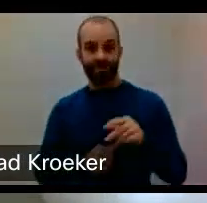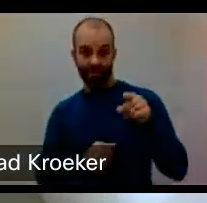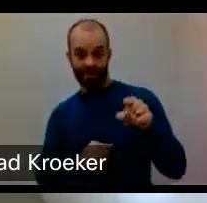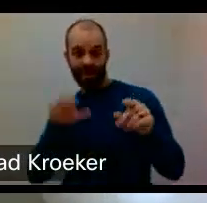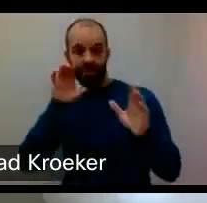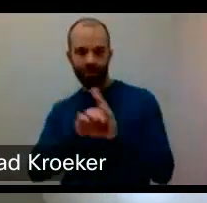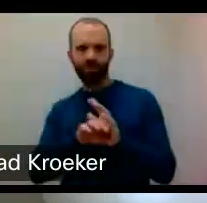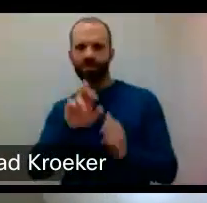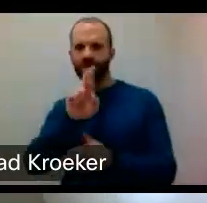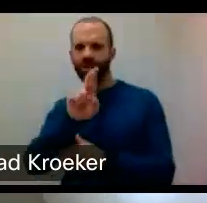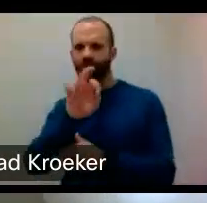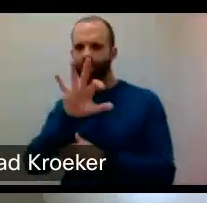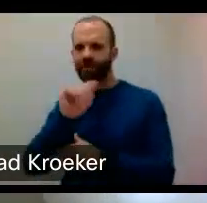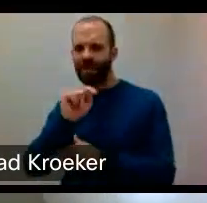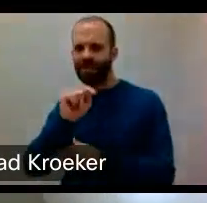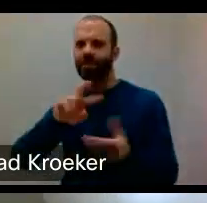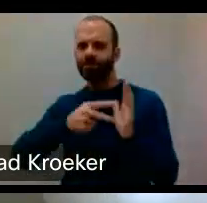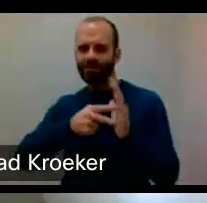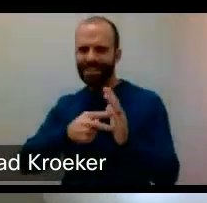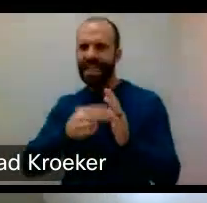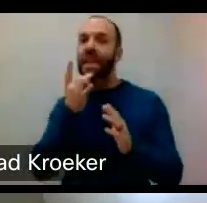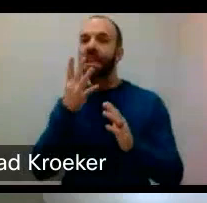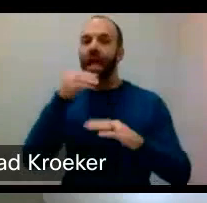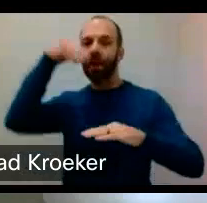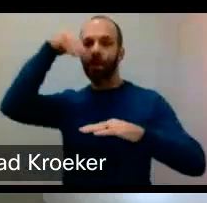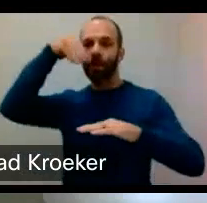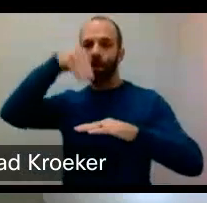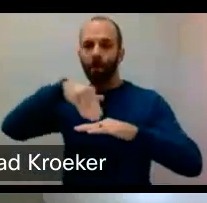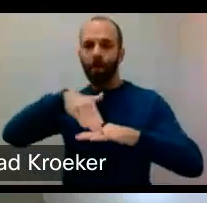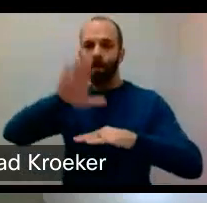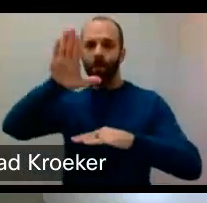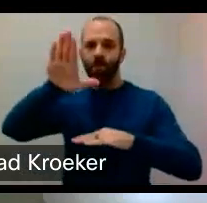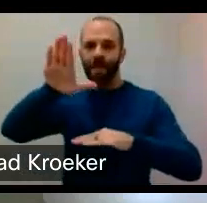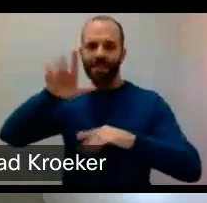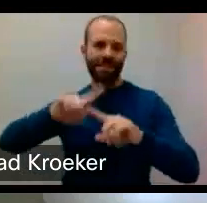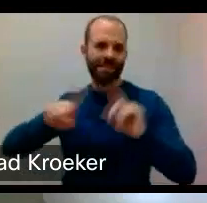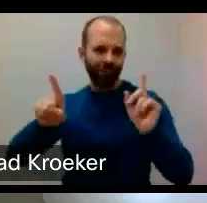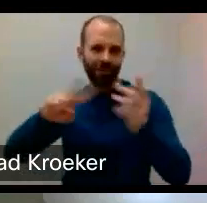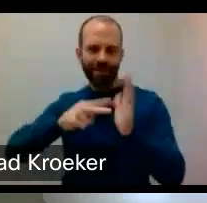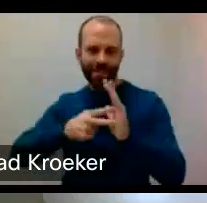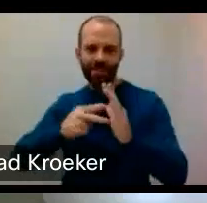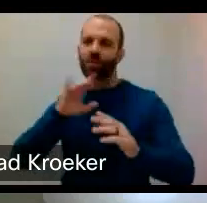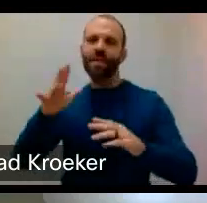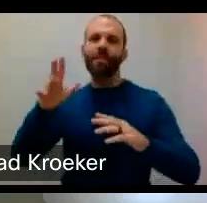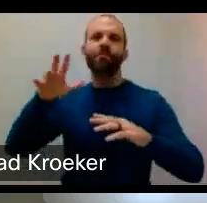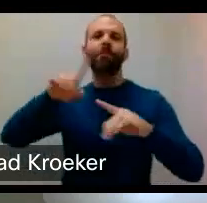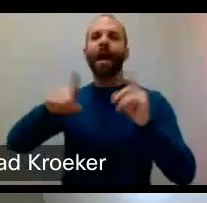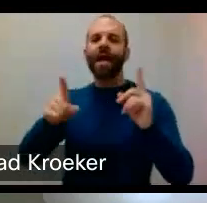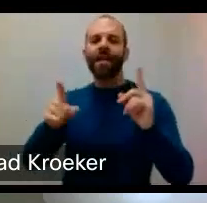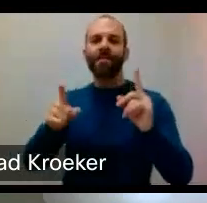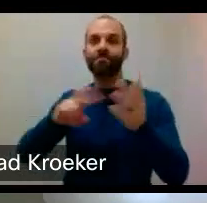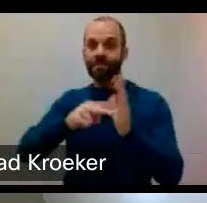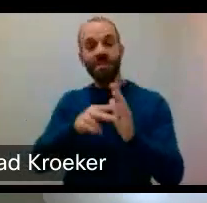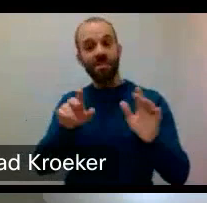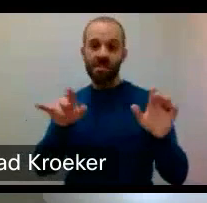the word reflect means to throw light back from a surface. So you could think about it in a way like you are seeing something in a